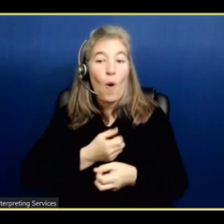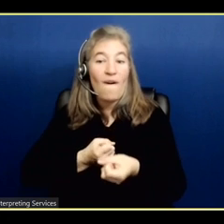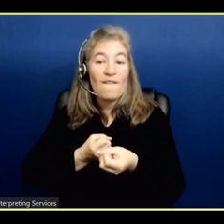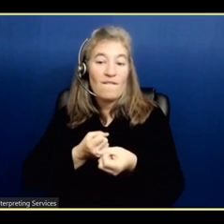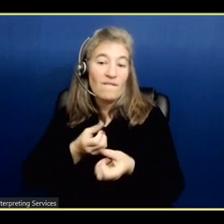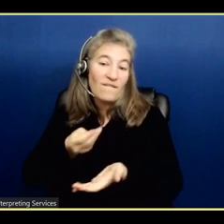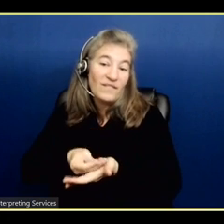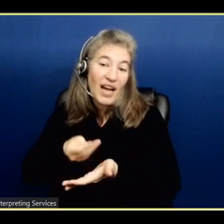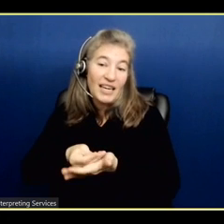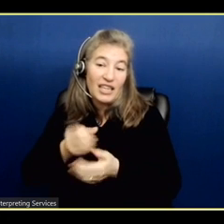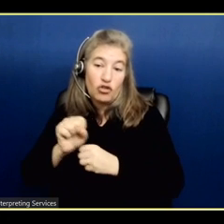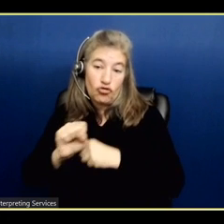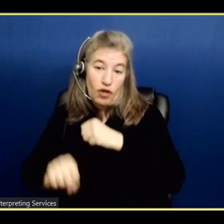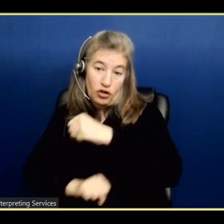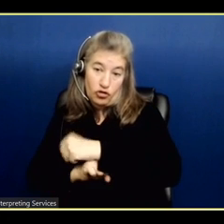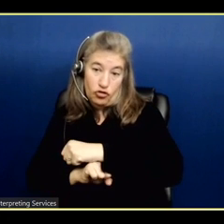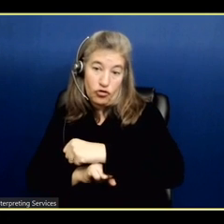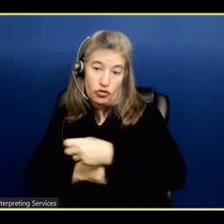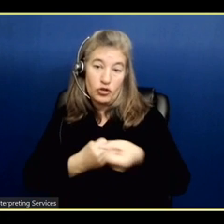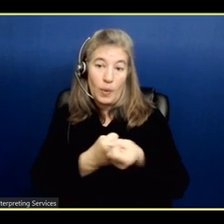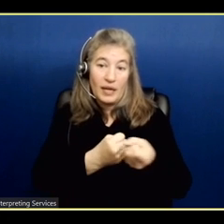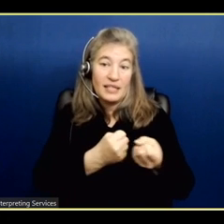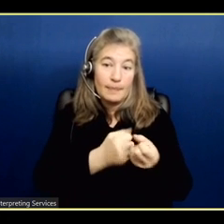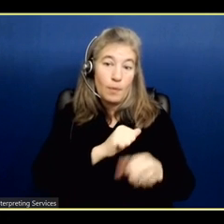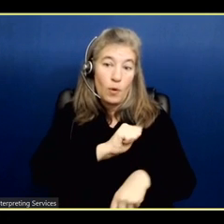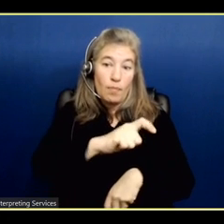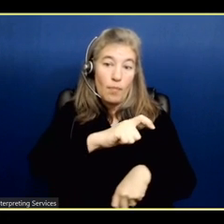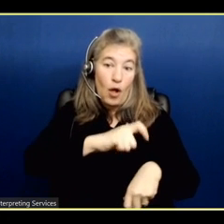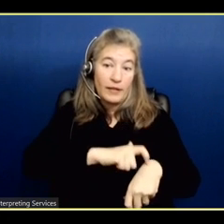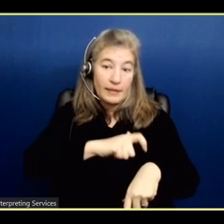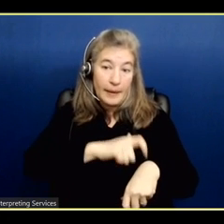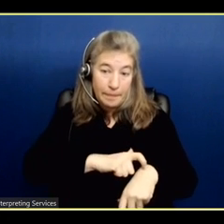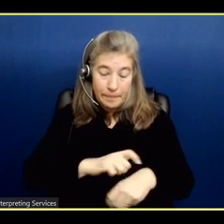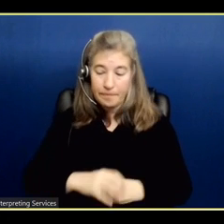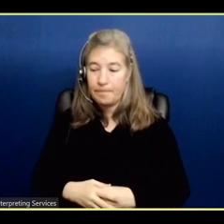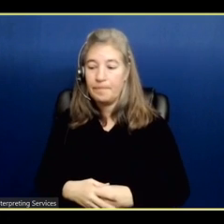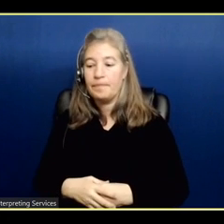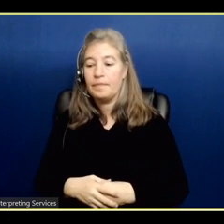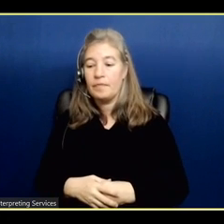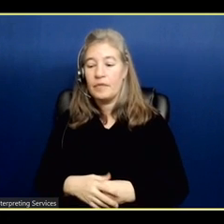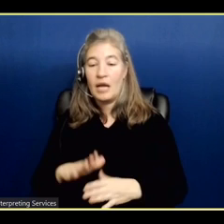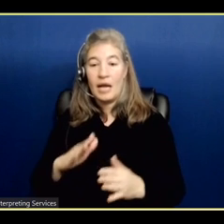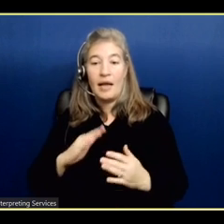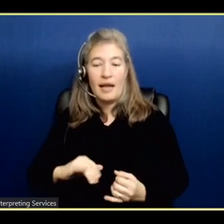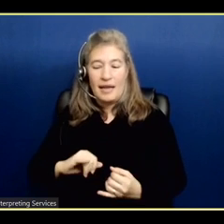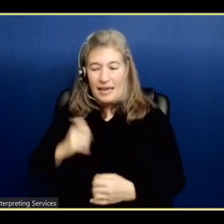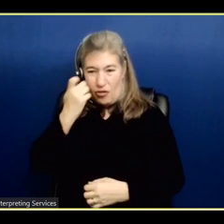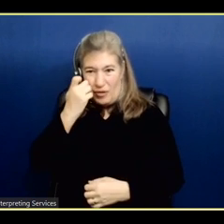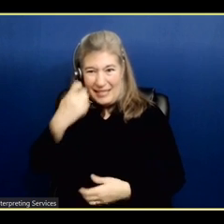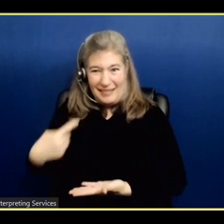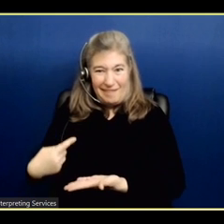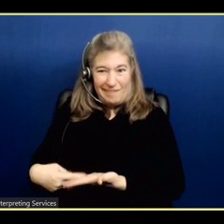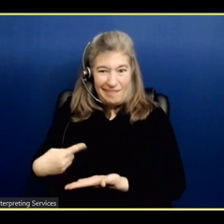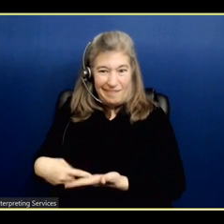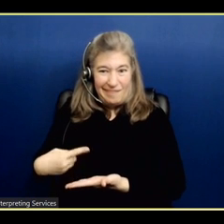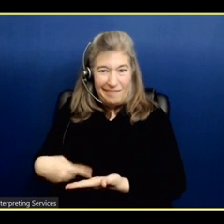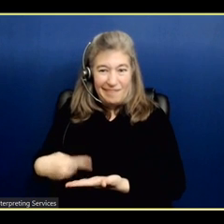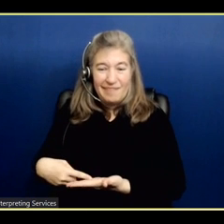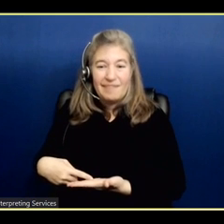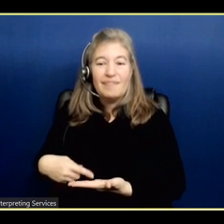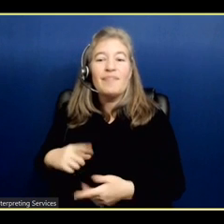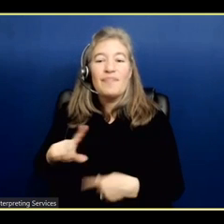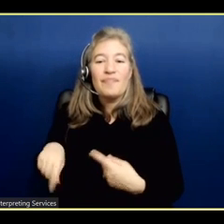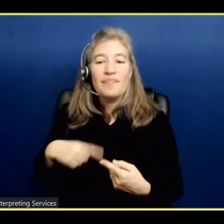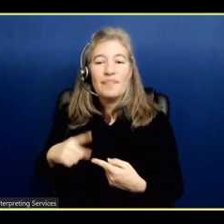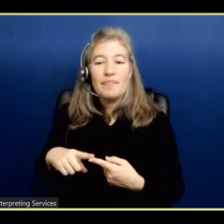does this mean in forces like climate change, nationalistic and racist travel bans, detention and deportation, and